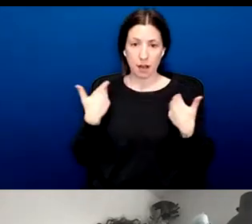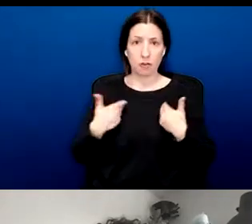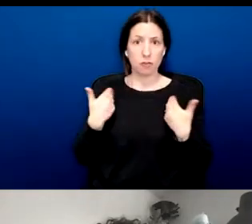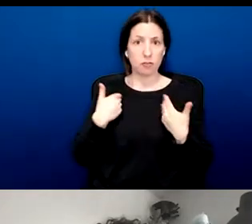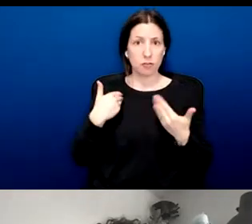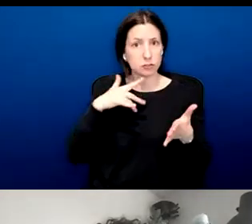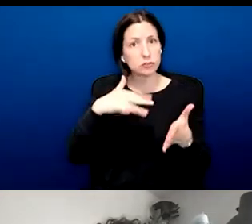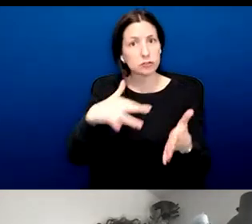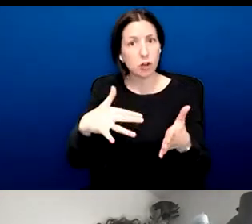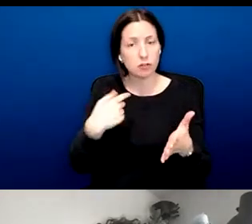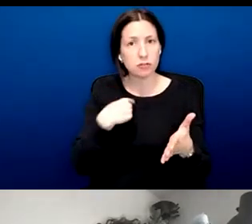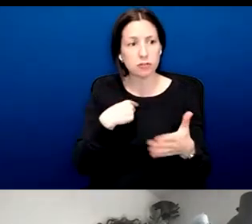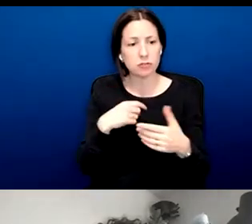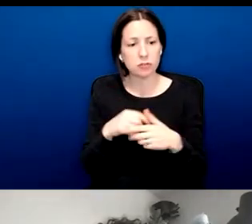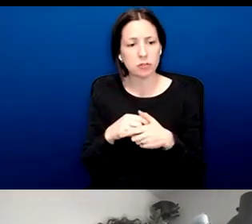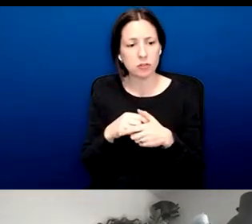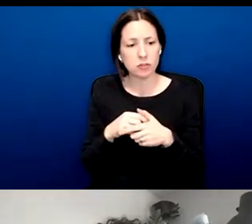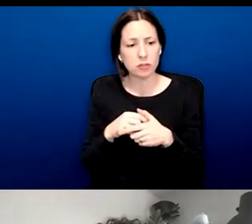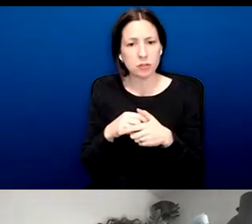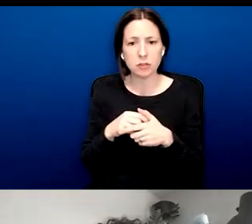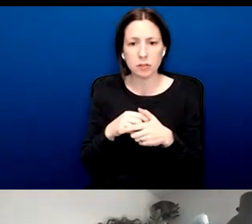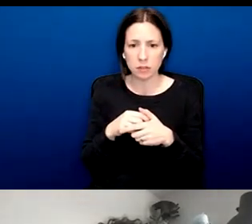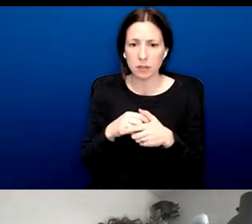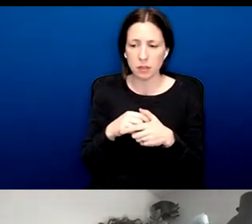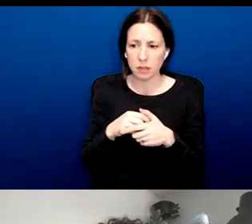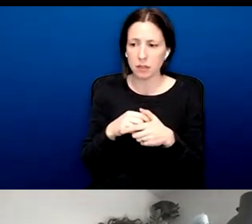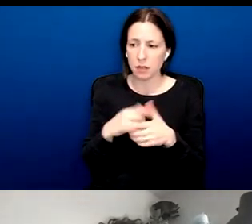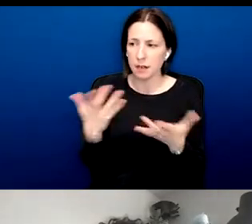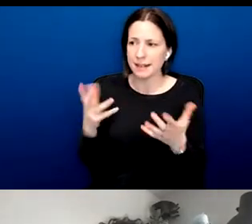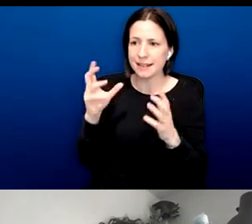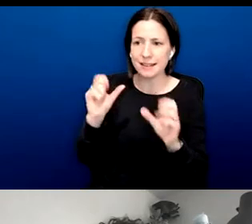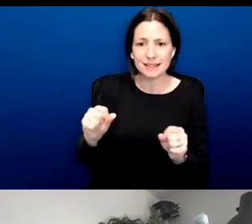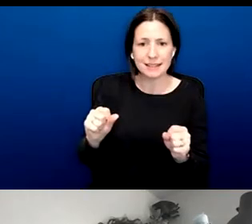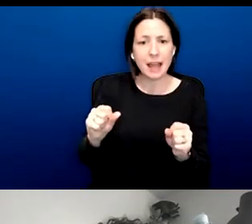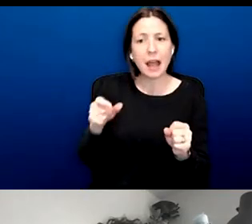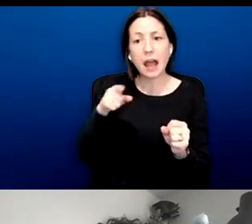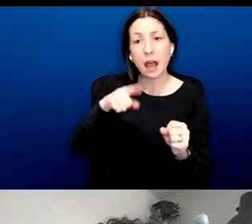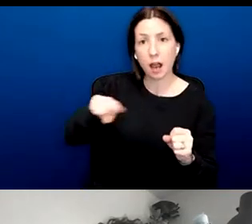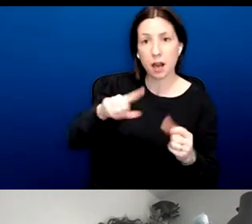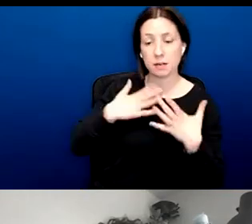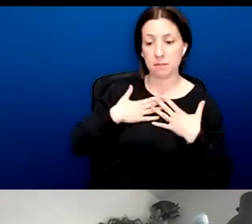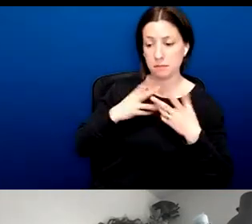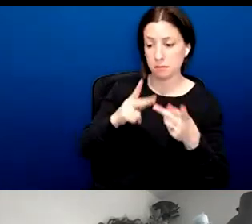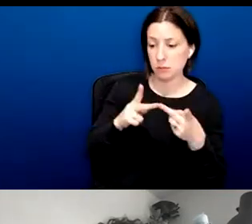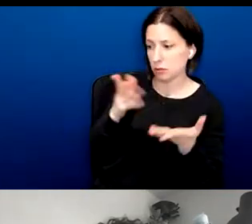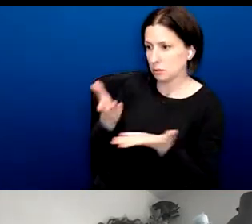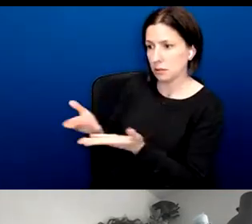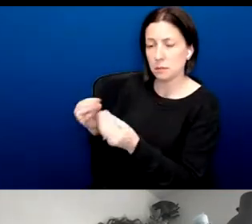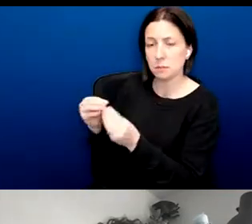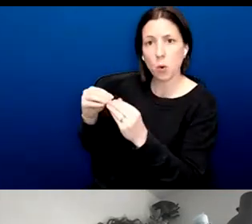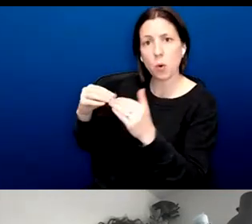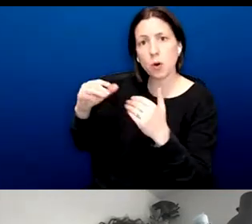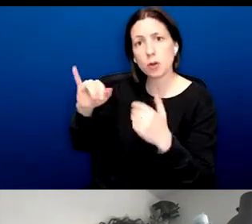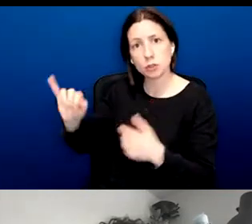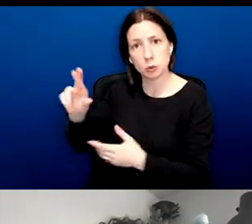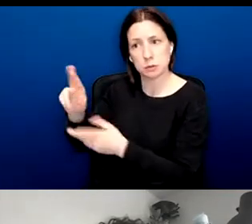in addition to providing exposure to people who are maybe more junior to you or junior scholars, I think the process of co-authoring